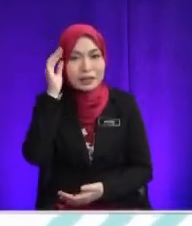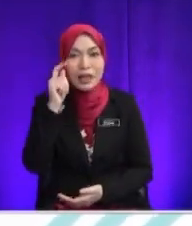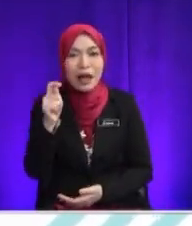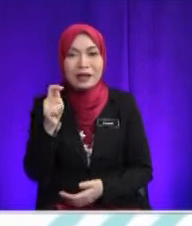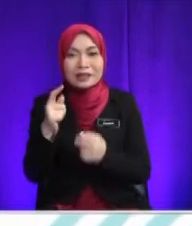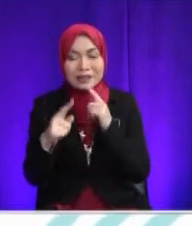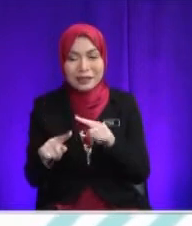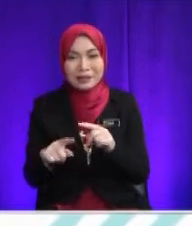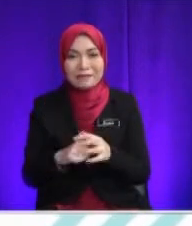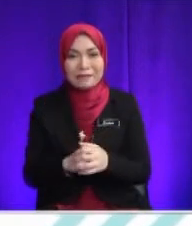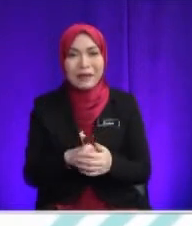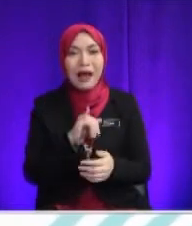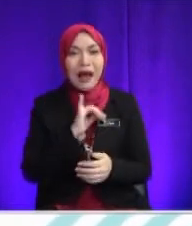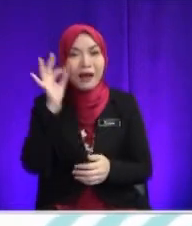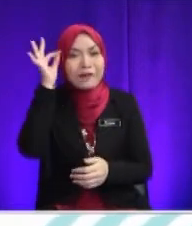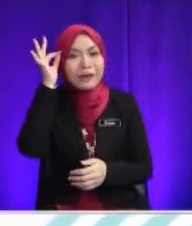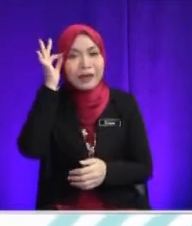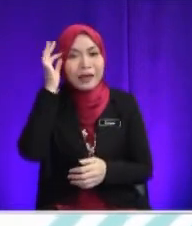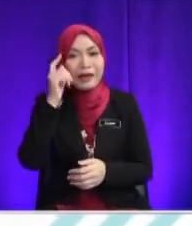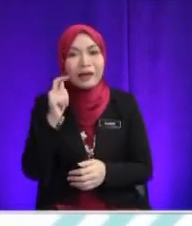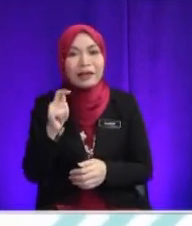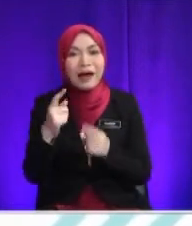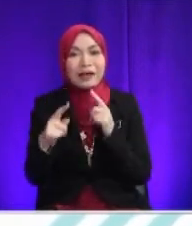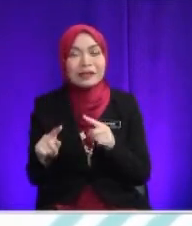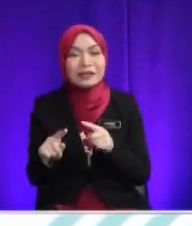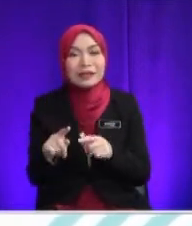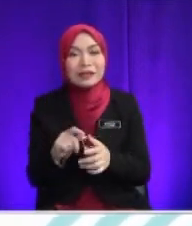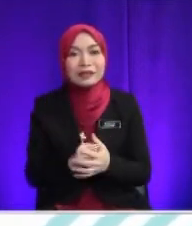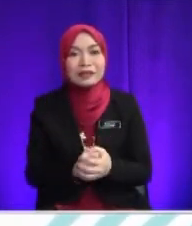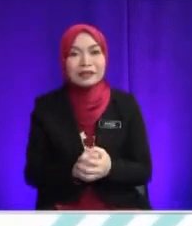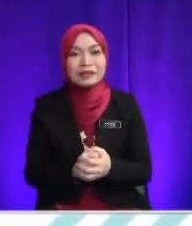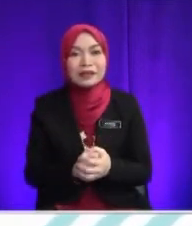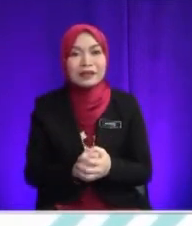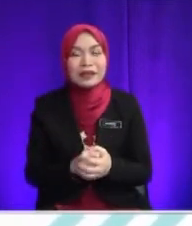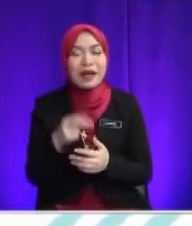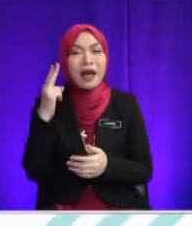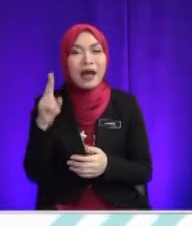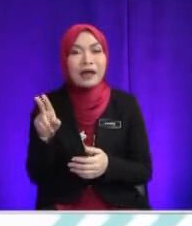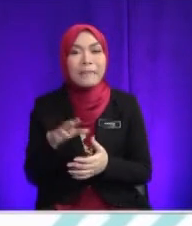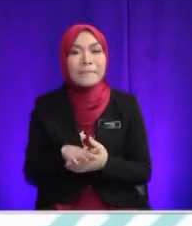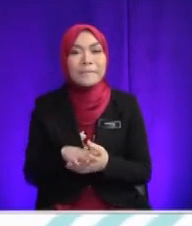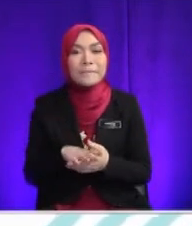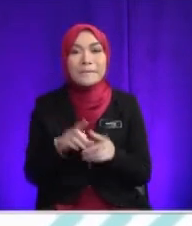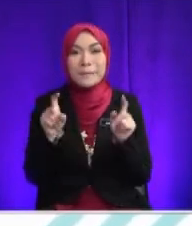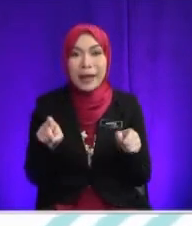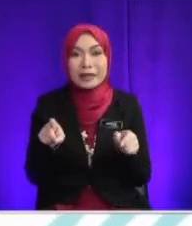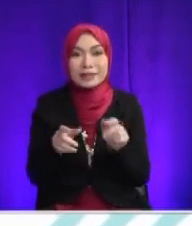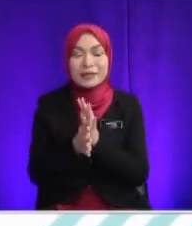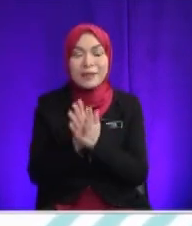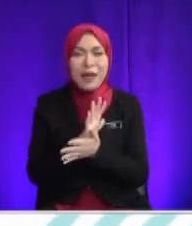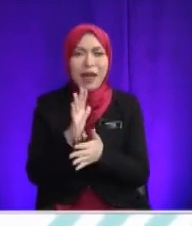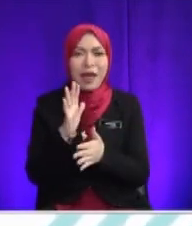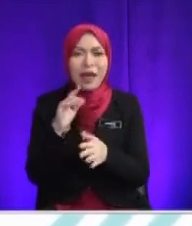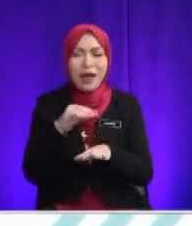I think the answer is, I'm sure he's still at school. All right, he must still be at school, so must can be replaced